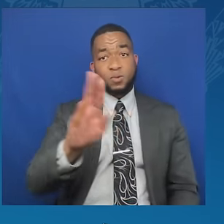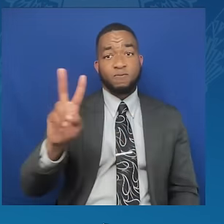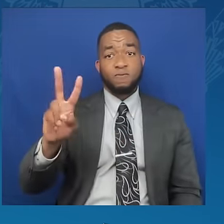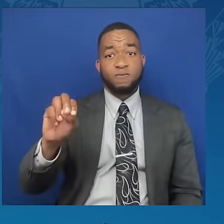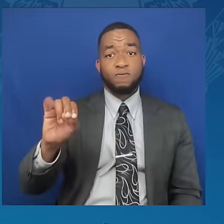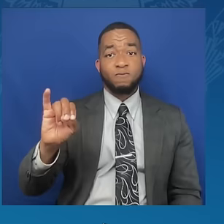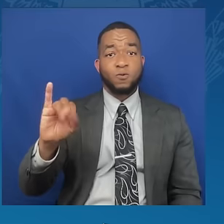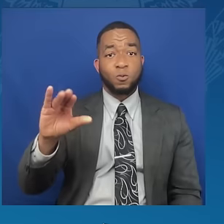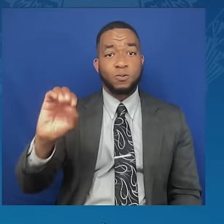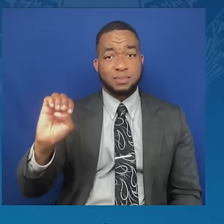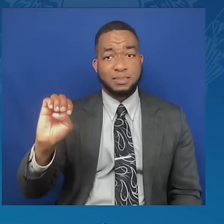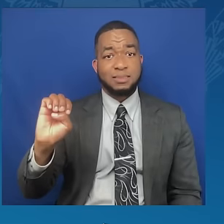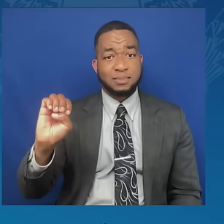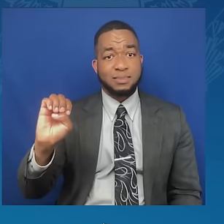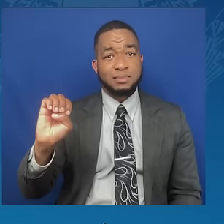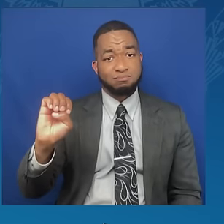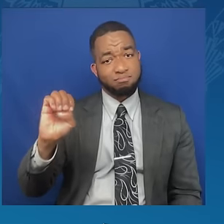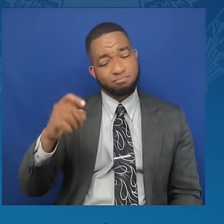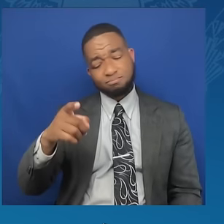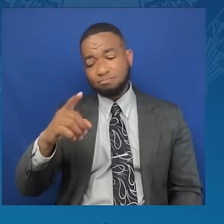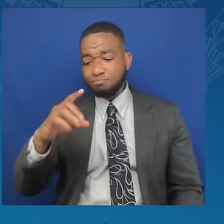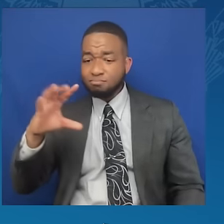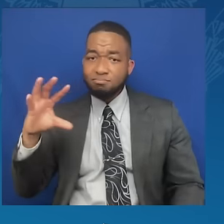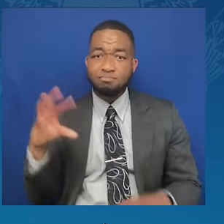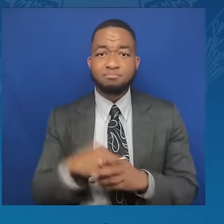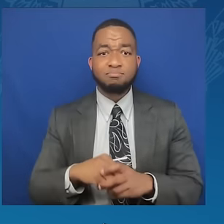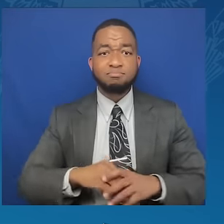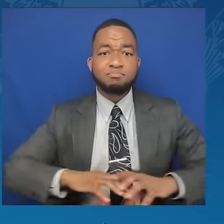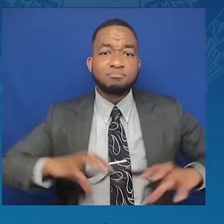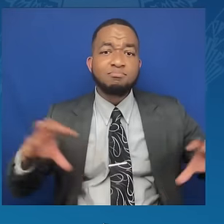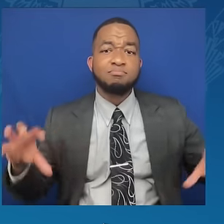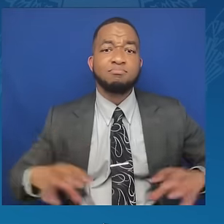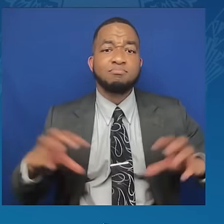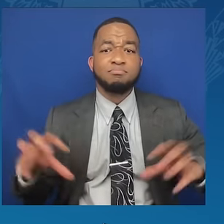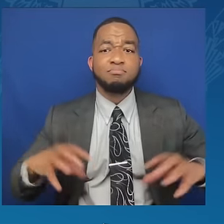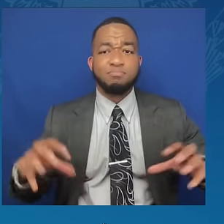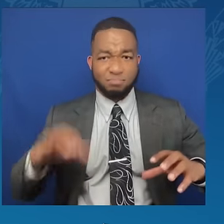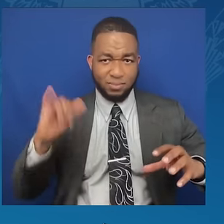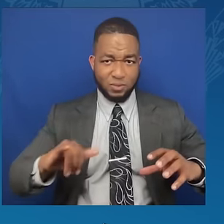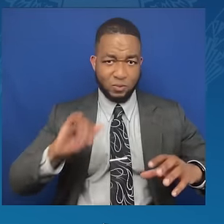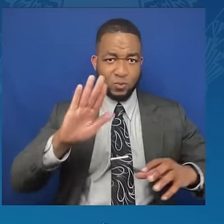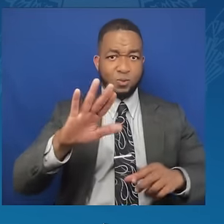I'll close by sharing with you, in my West Wing office in the White House,